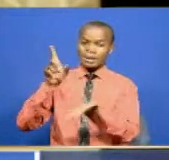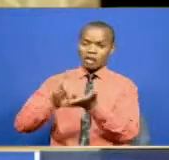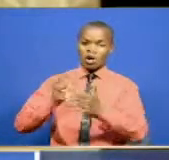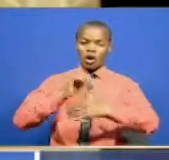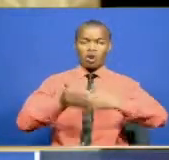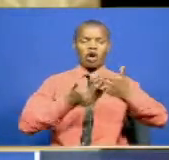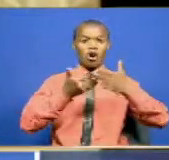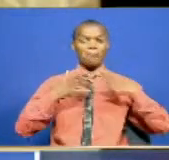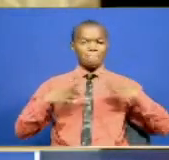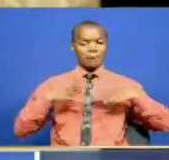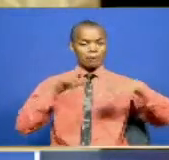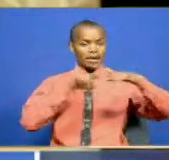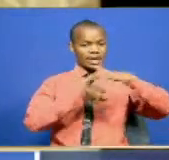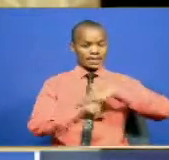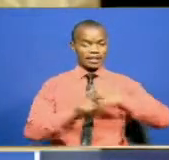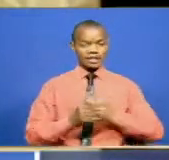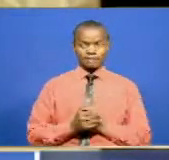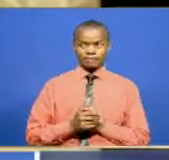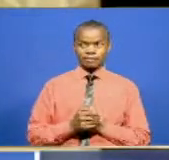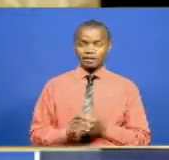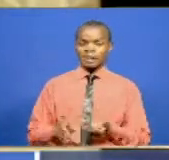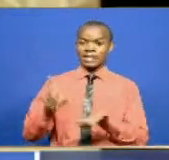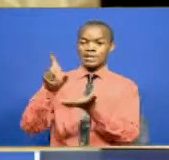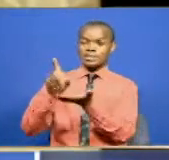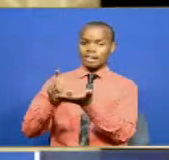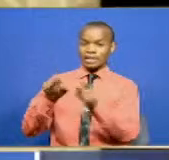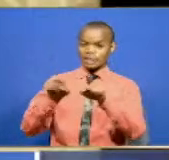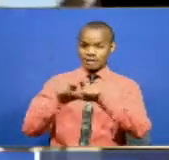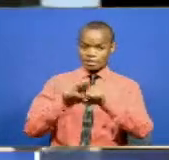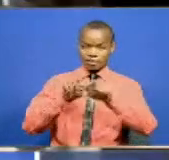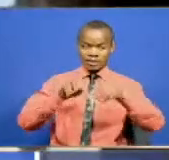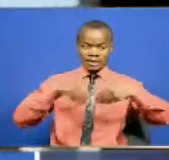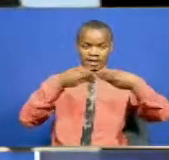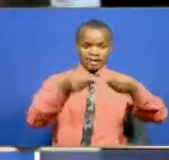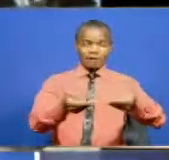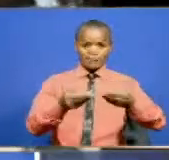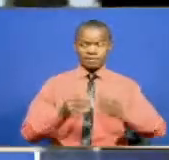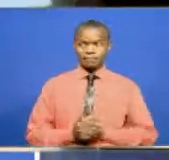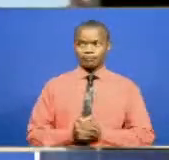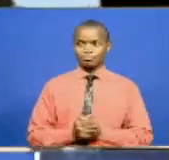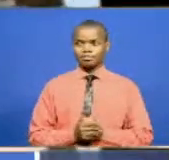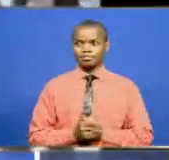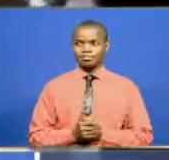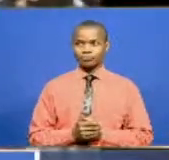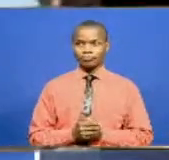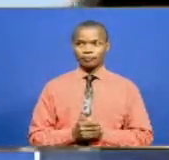in. So sanitation facilities are also going to be provided in those gates.